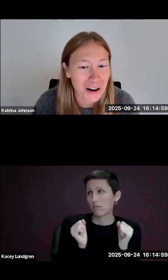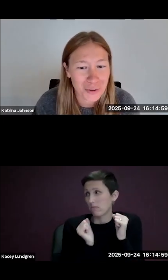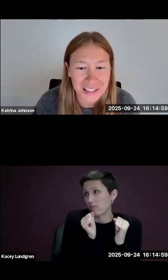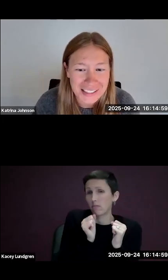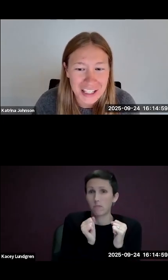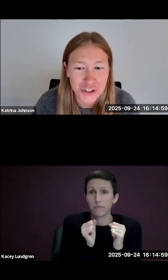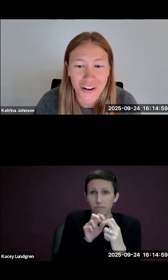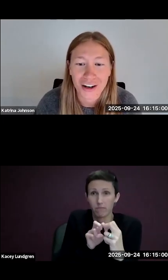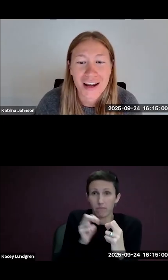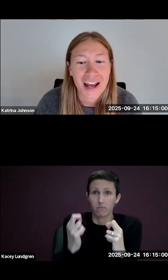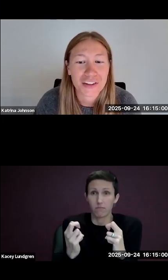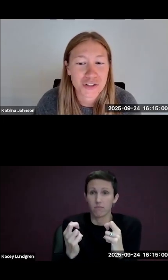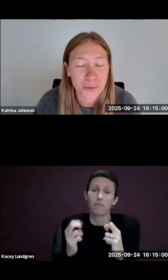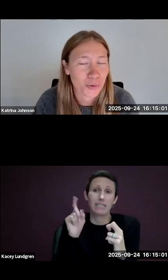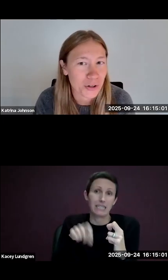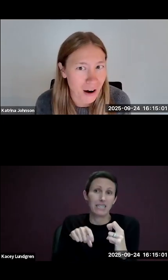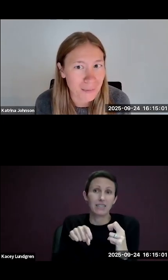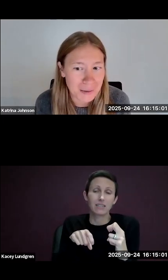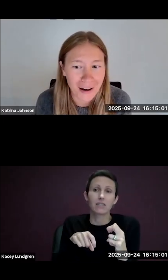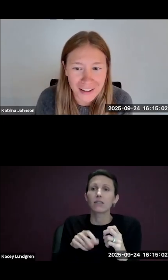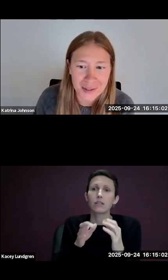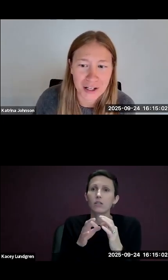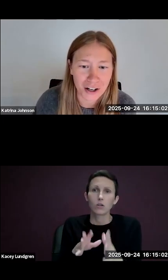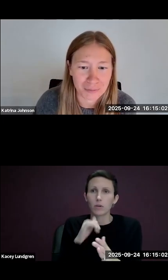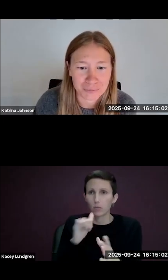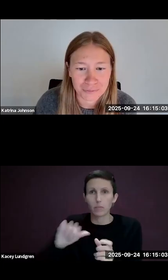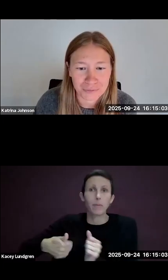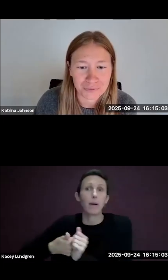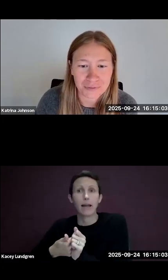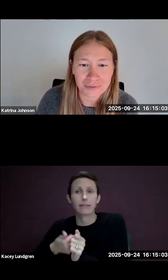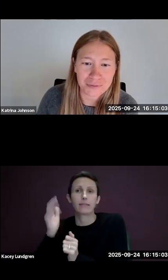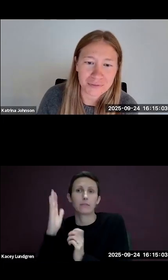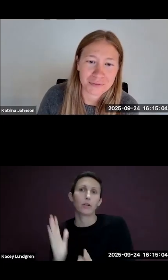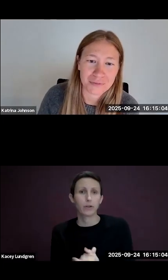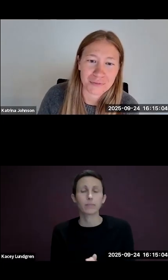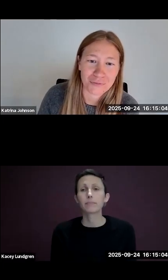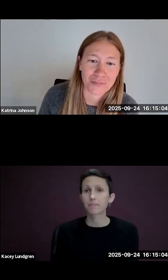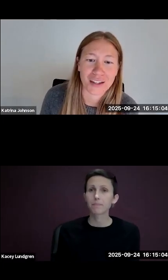formation where everyone can see each other and the interpreter would not be behind the speaker.